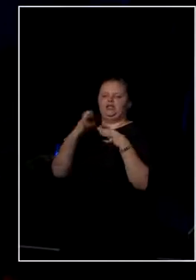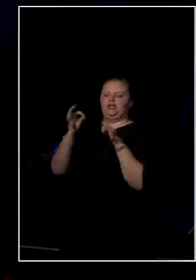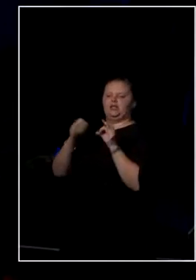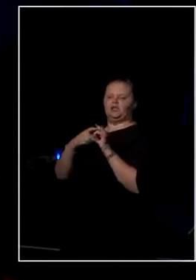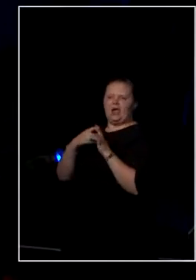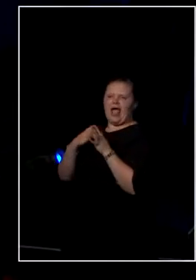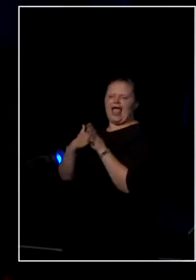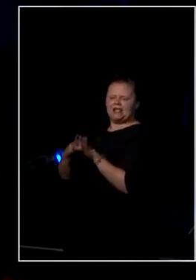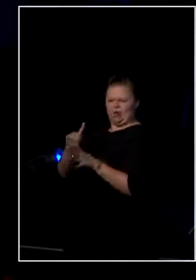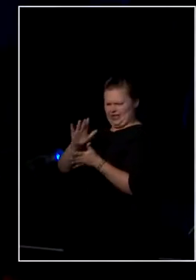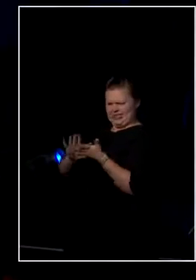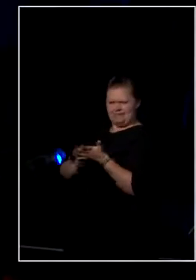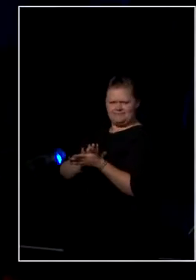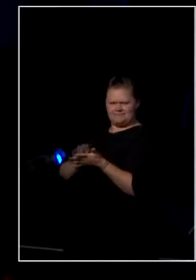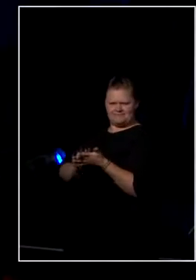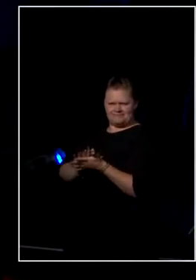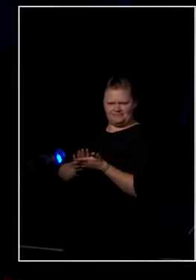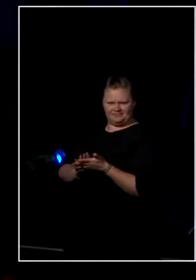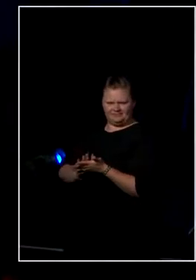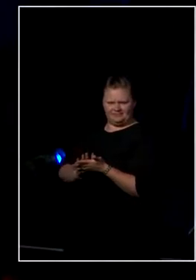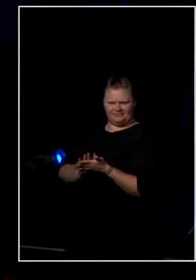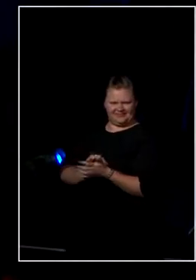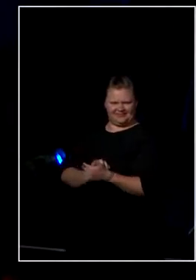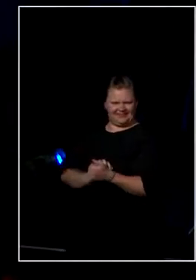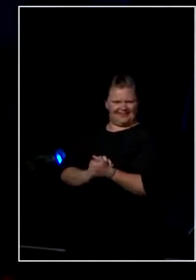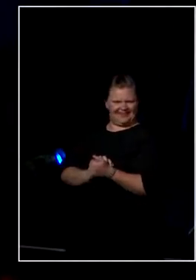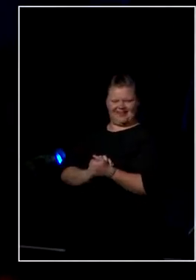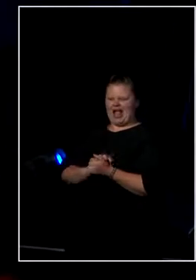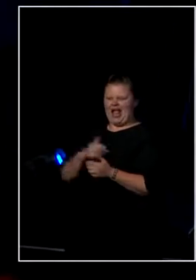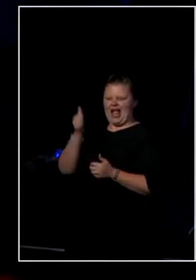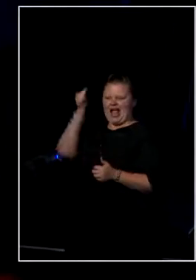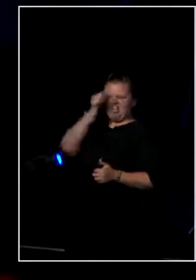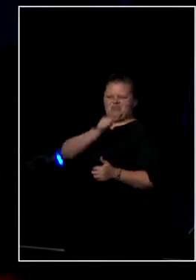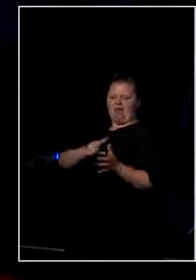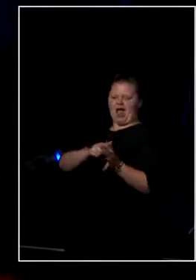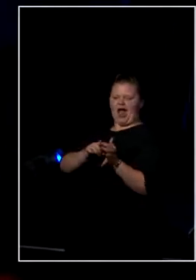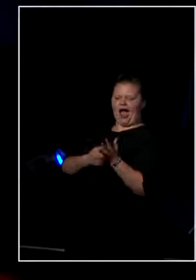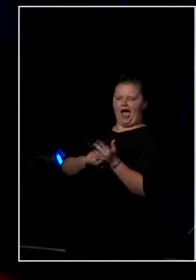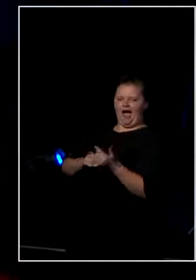mean, facetious? Smart ass. Oh, smart ass. Oh. I have